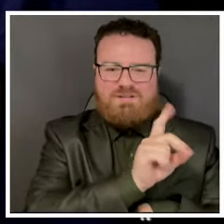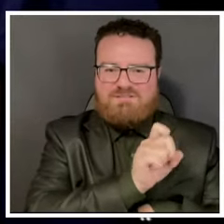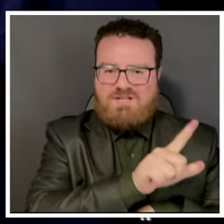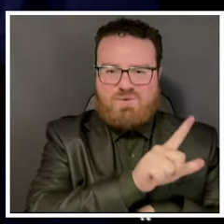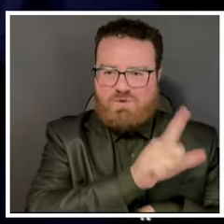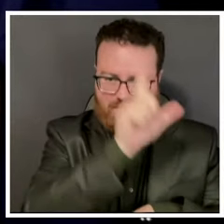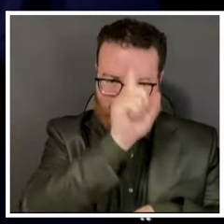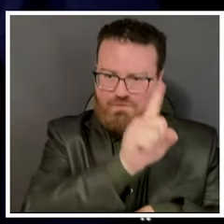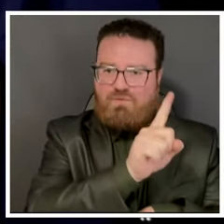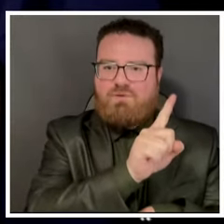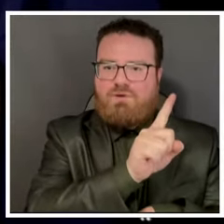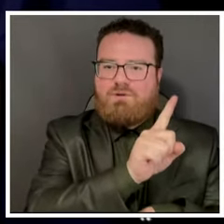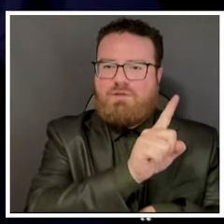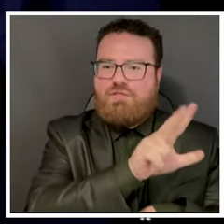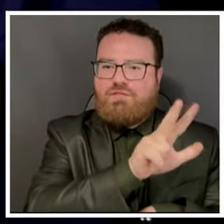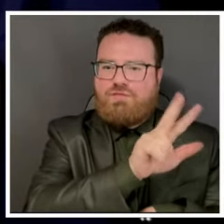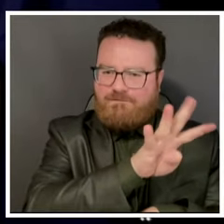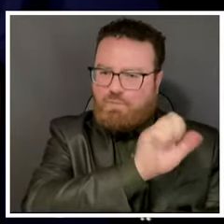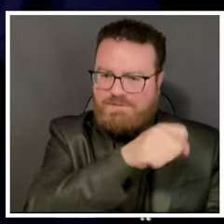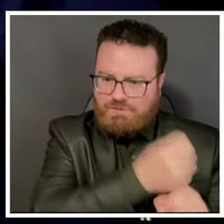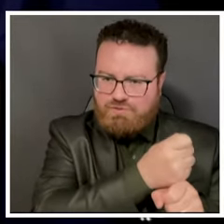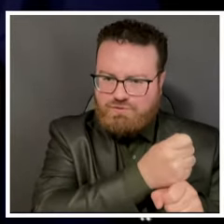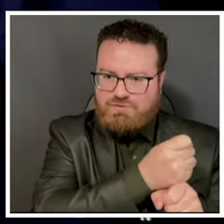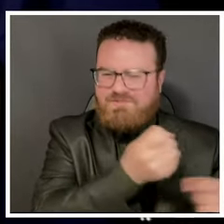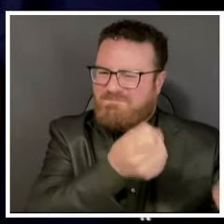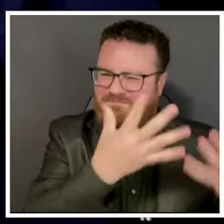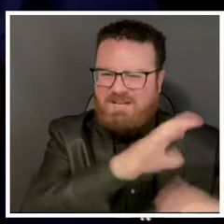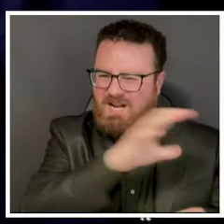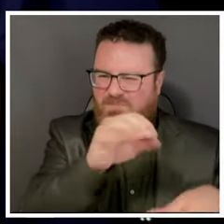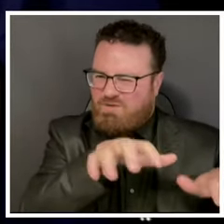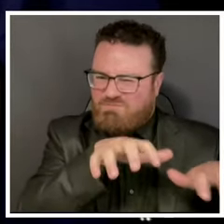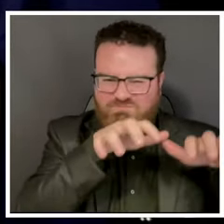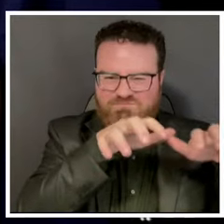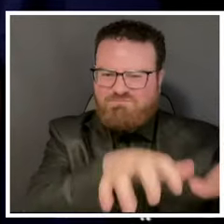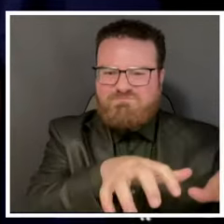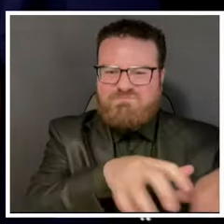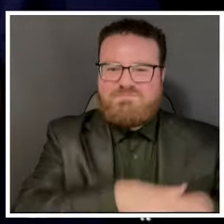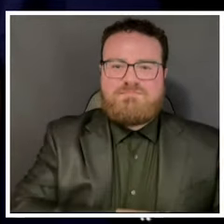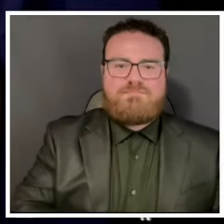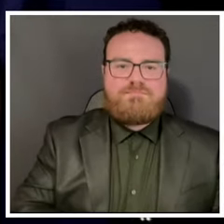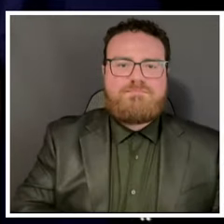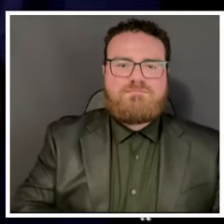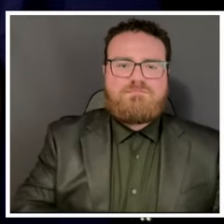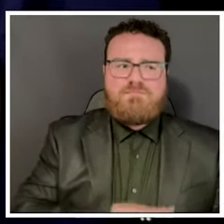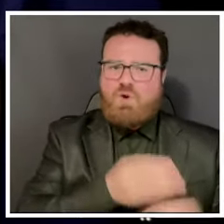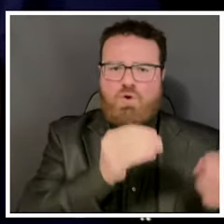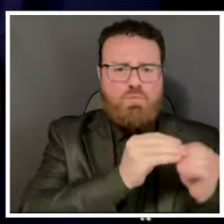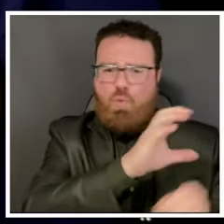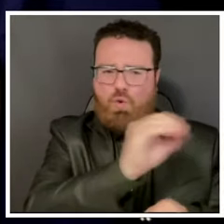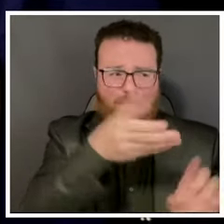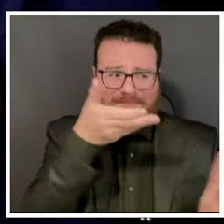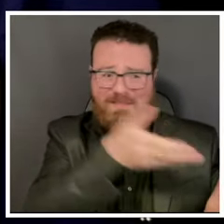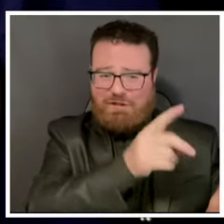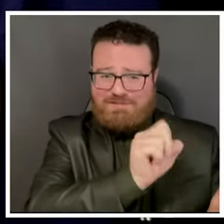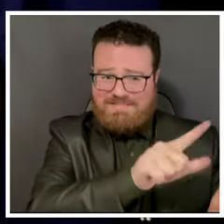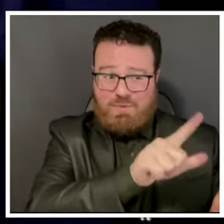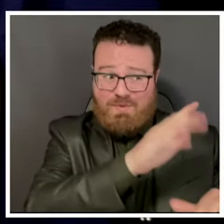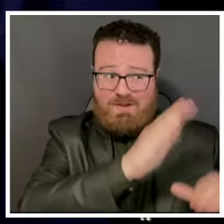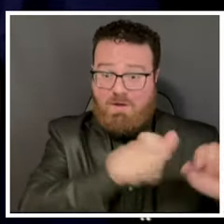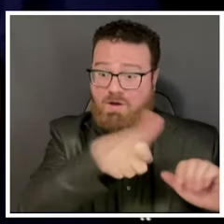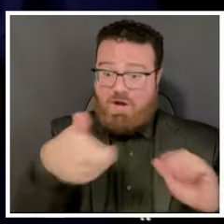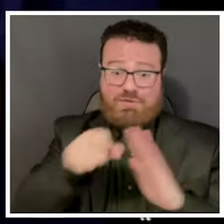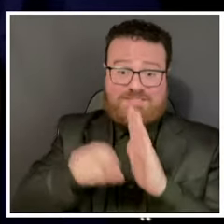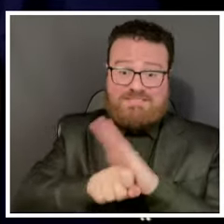sense. There's more corporations incorporated in Delaware than every other state in the nation combined. But this